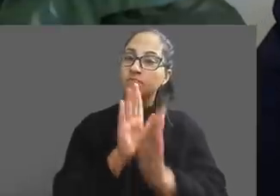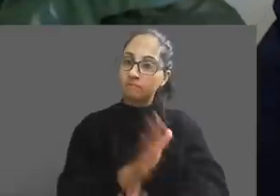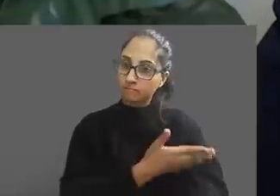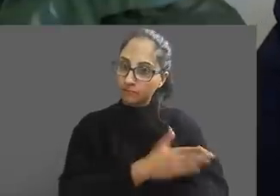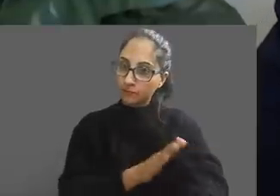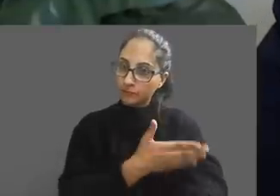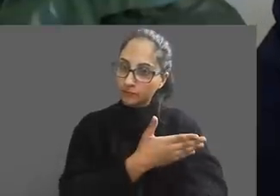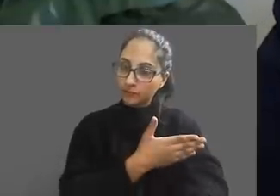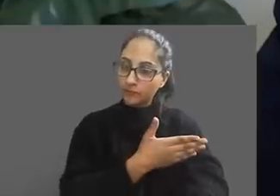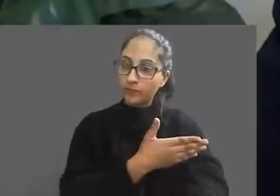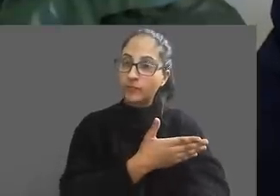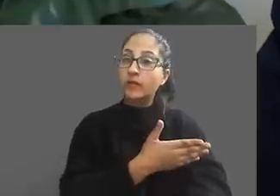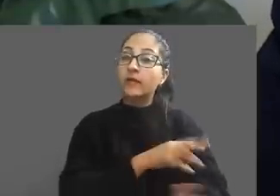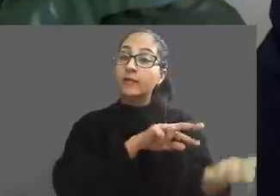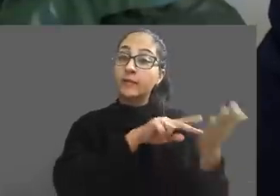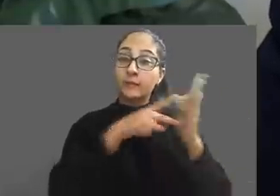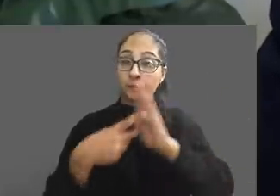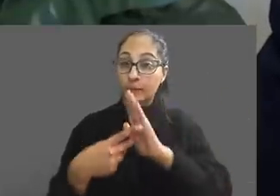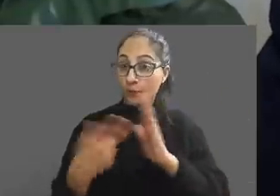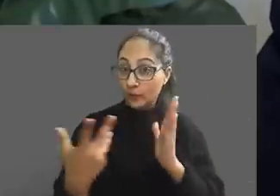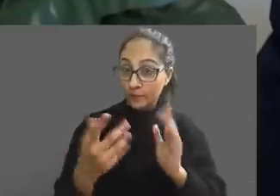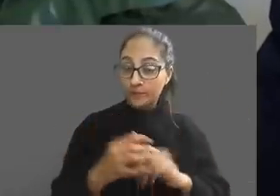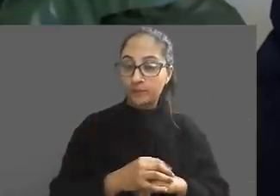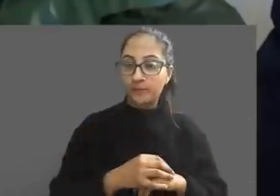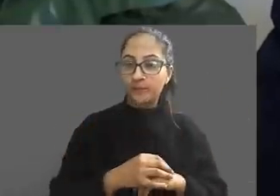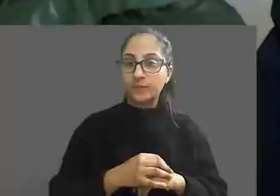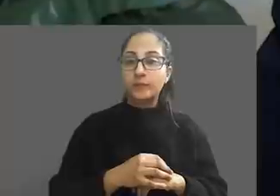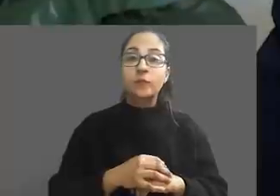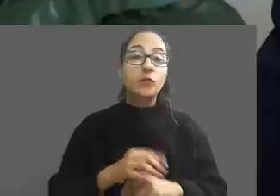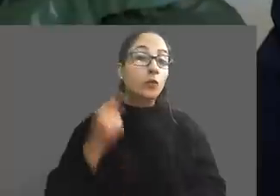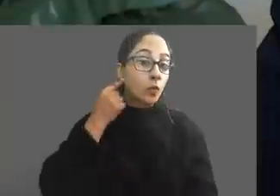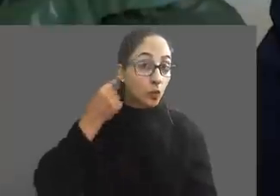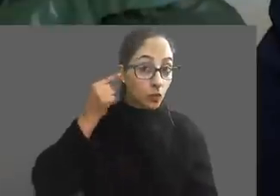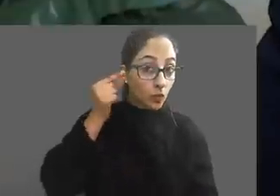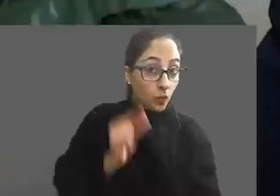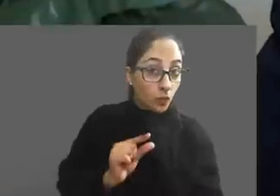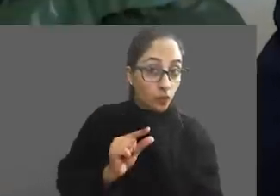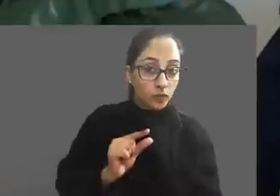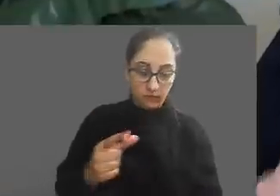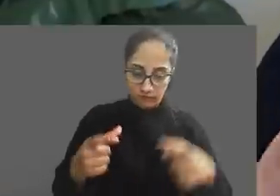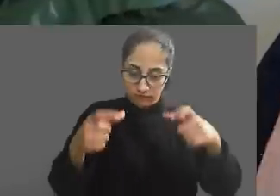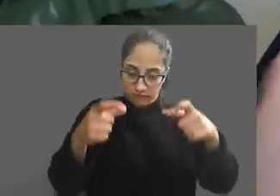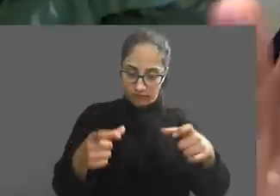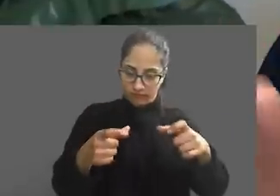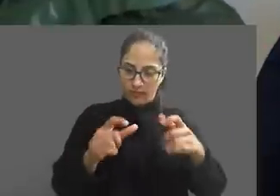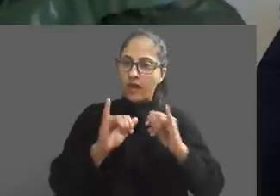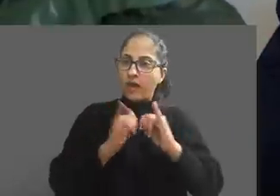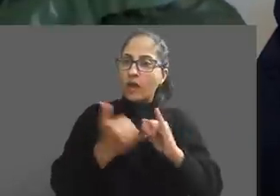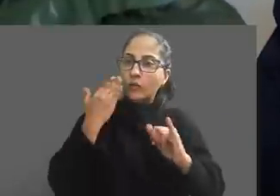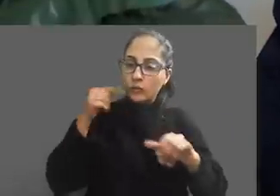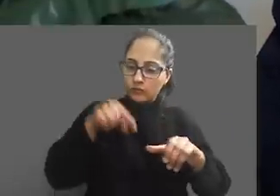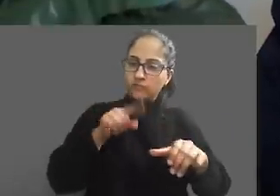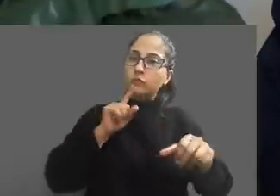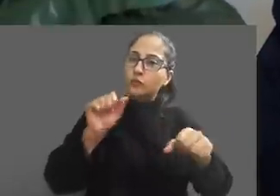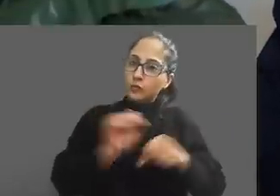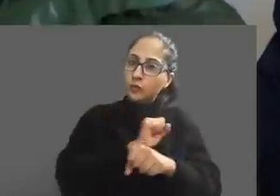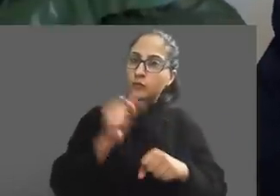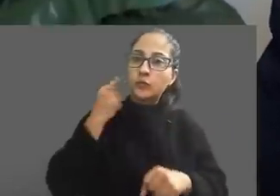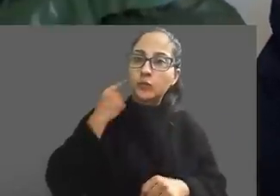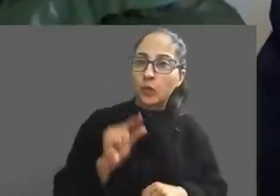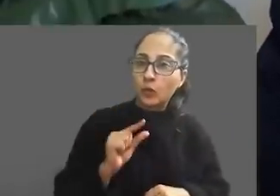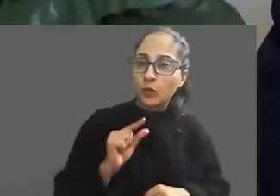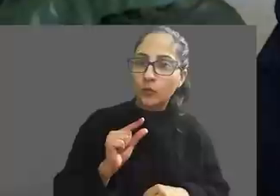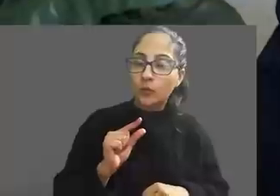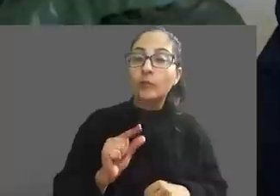Sona wohi saach hai, jo bahiye agan ajmaye, dhamre dham dham jaliye, sat